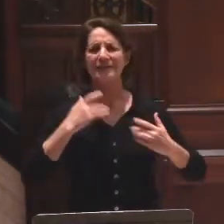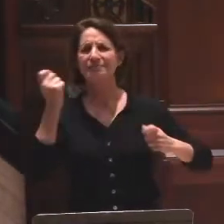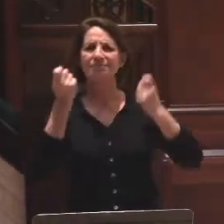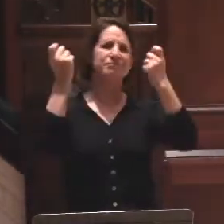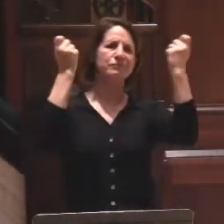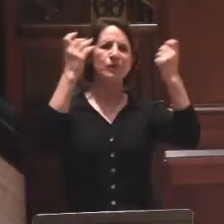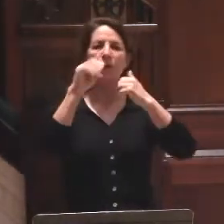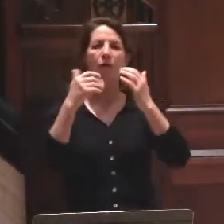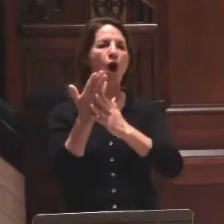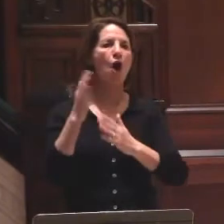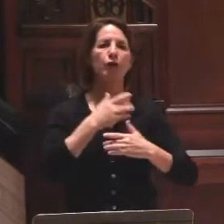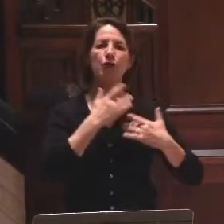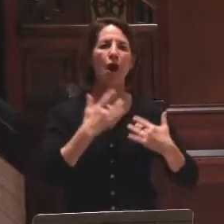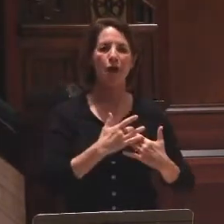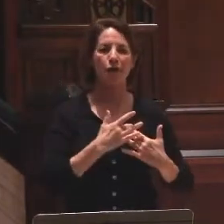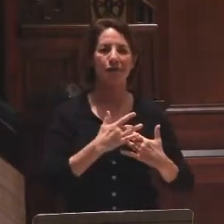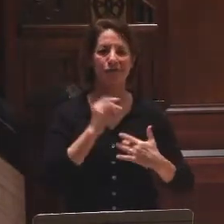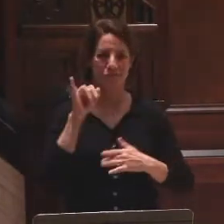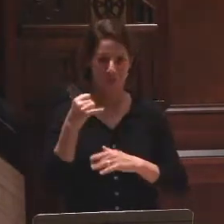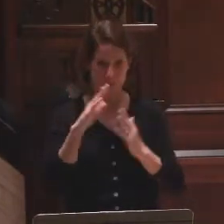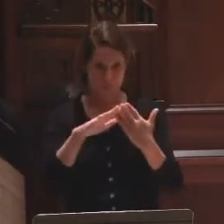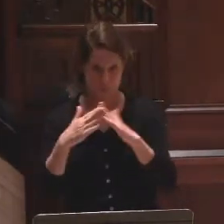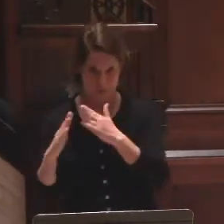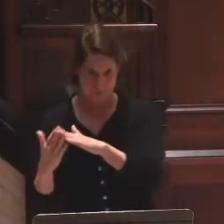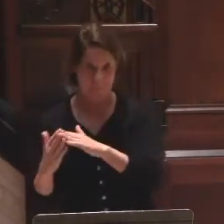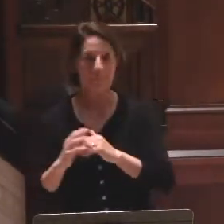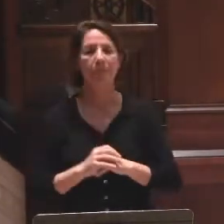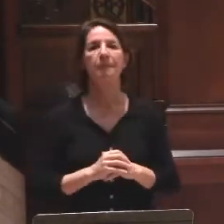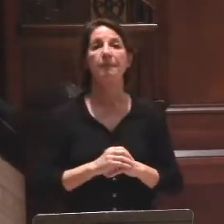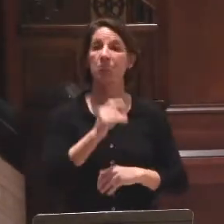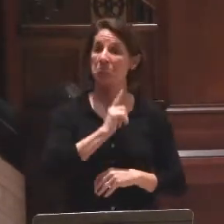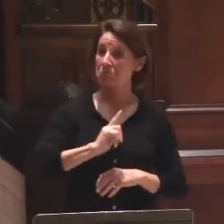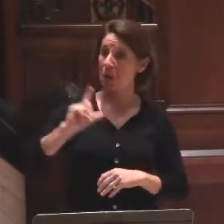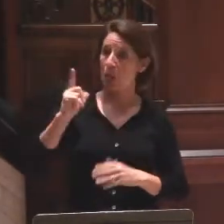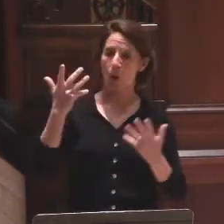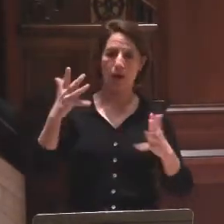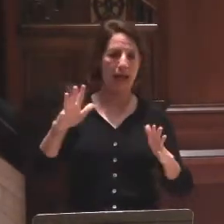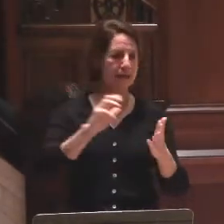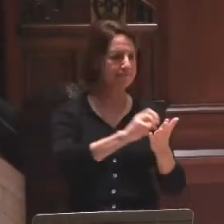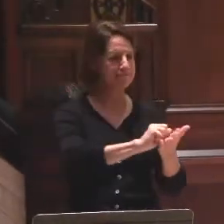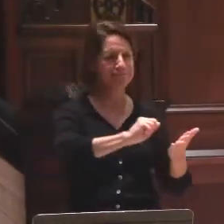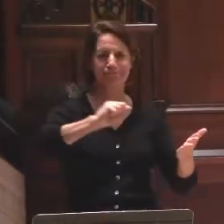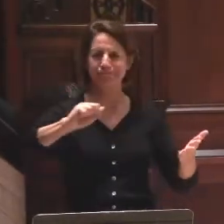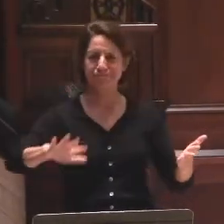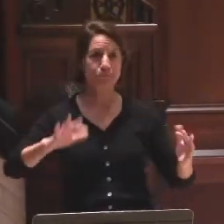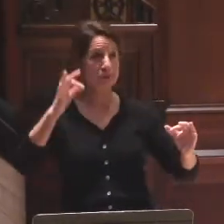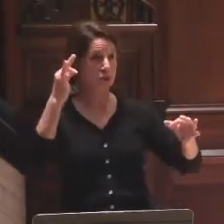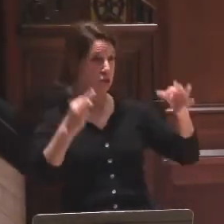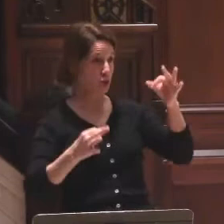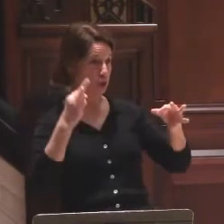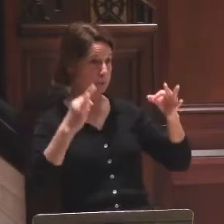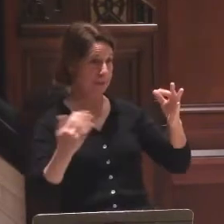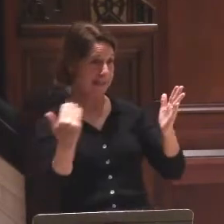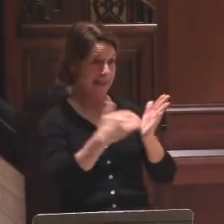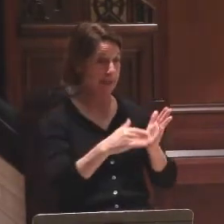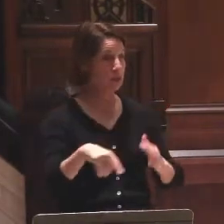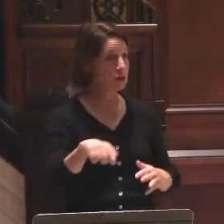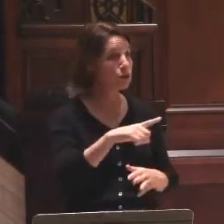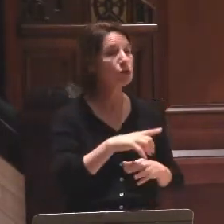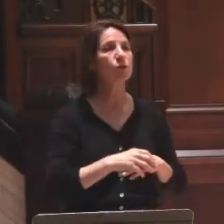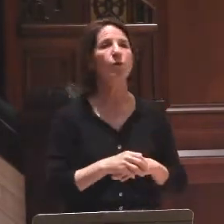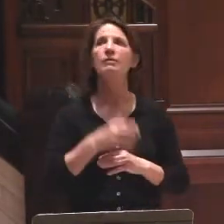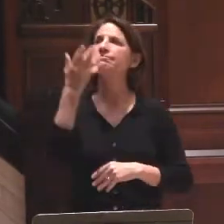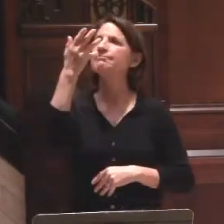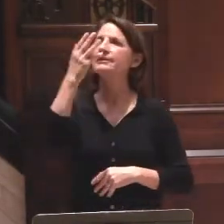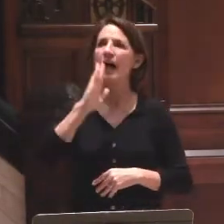daughter Jerusalem. The Lord has removed the judgment against you. God has turned